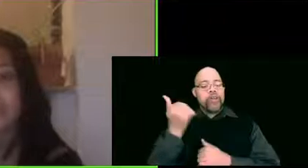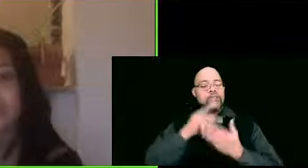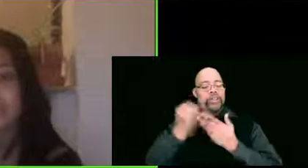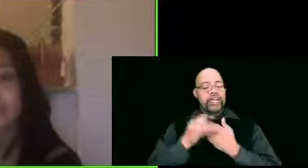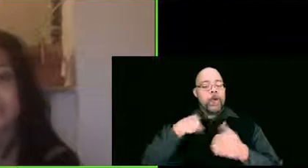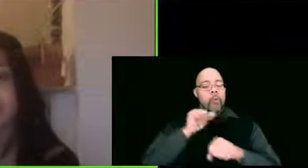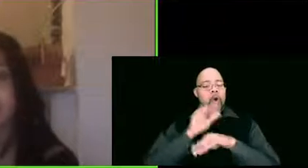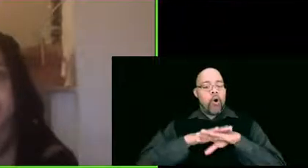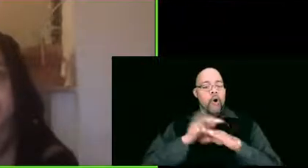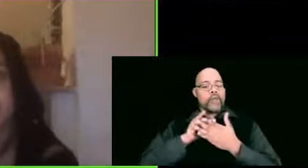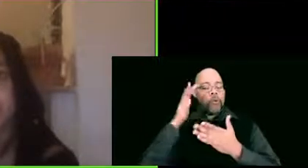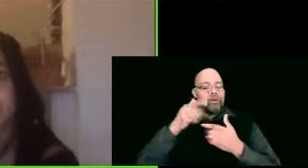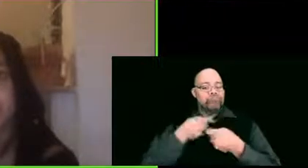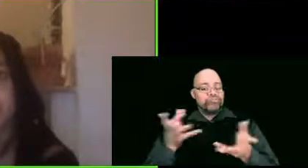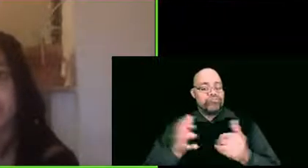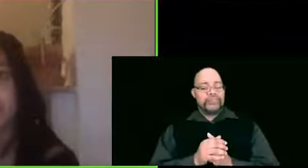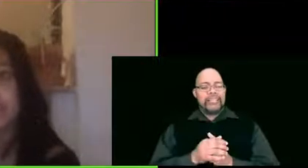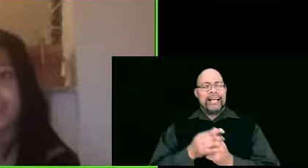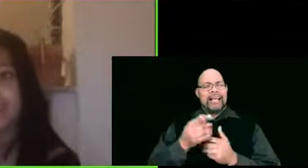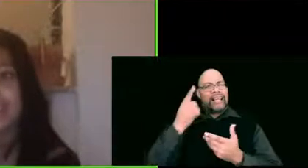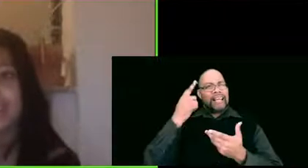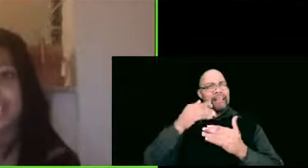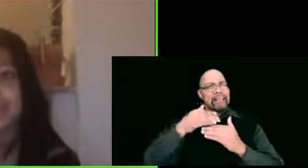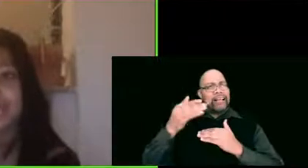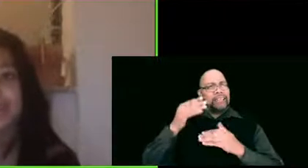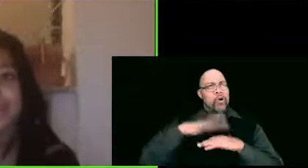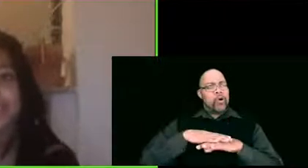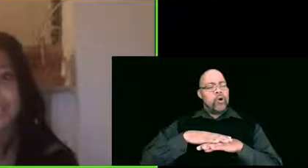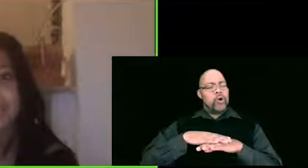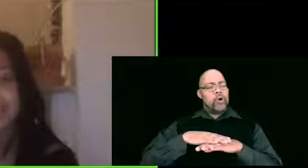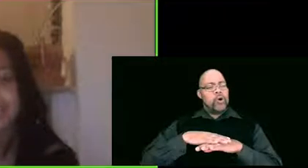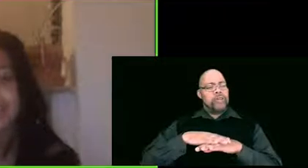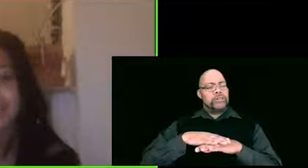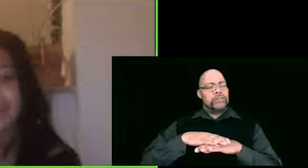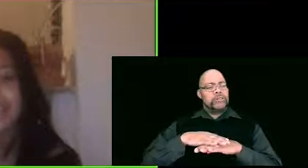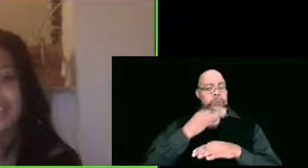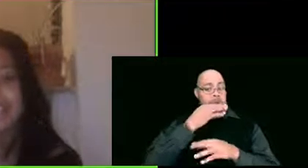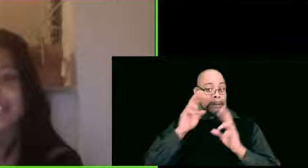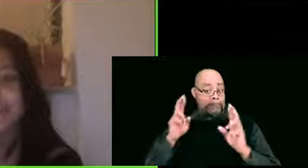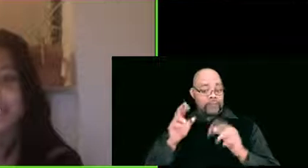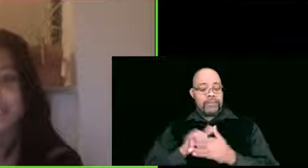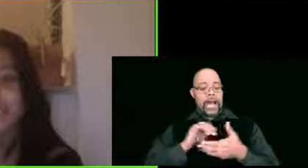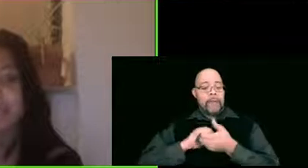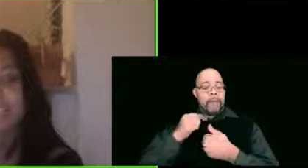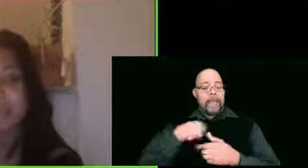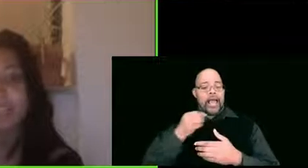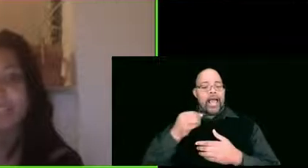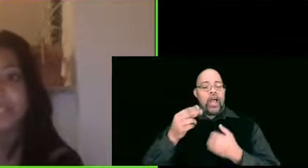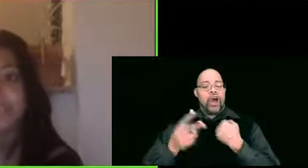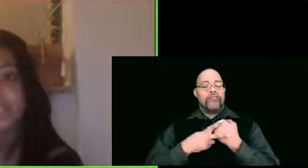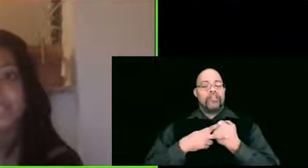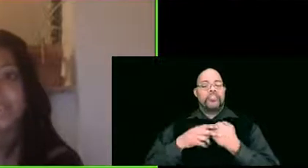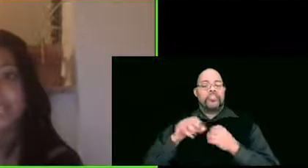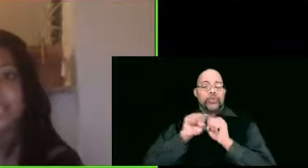some other projects that I've been working on that will be coming out next, actually possibly on Oceans Day, fingers crossed, which is a collaboration with the